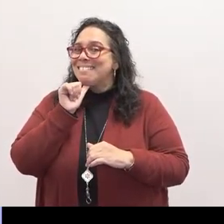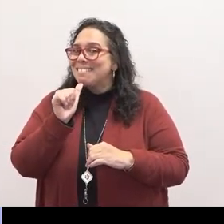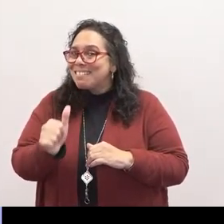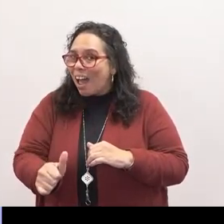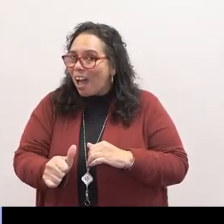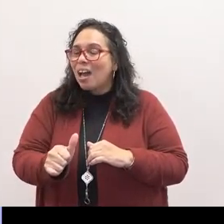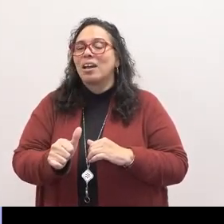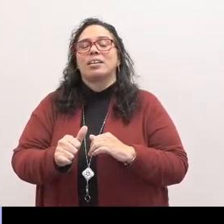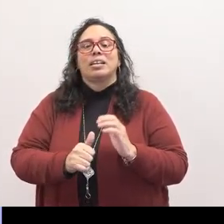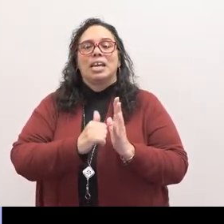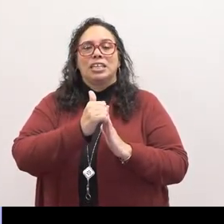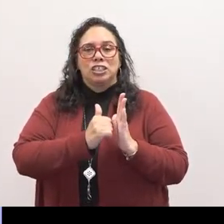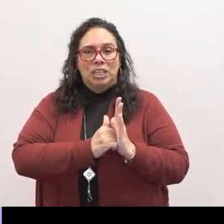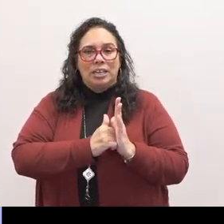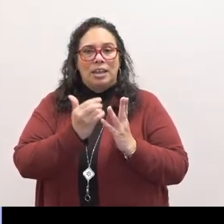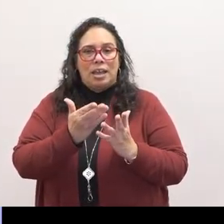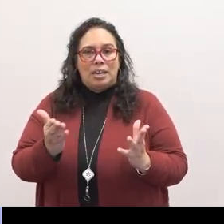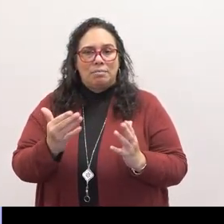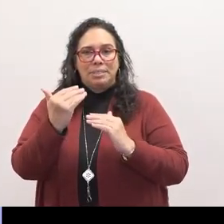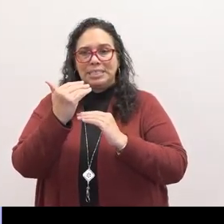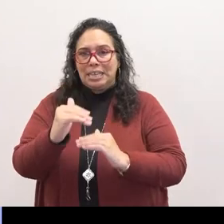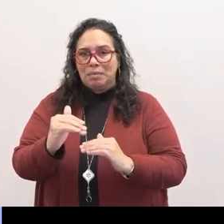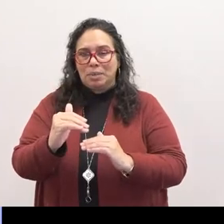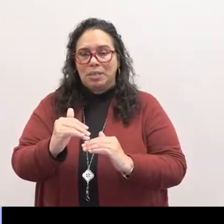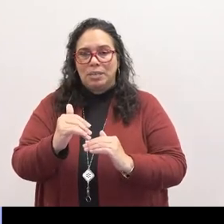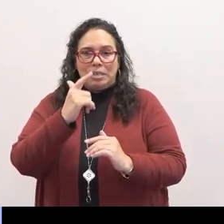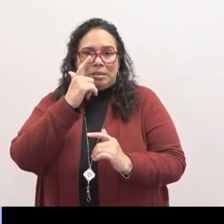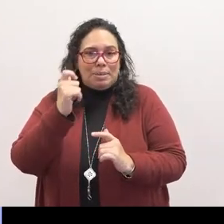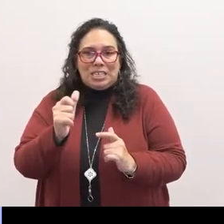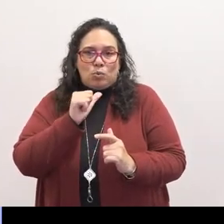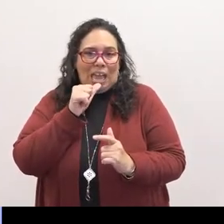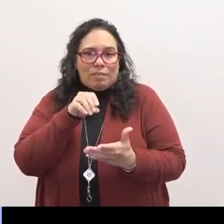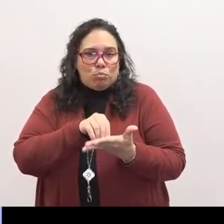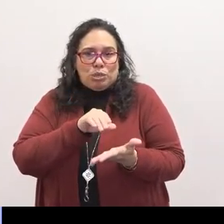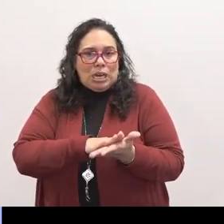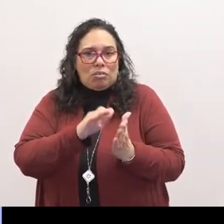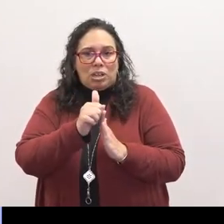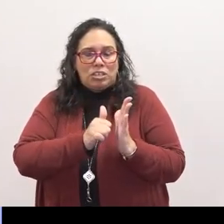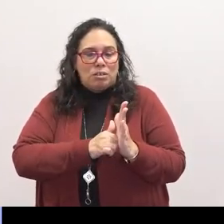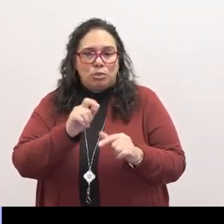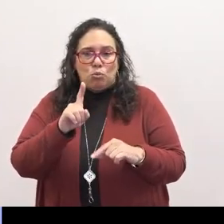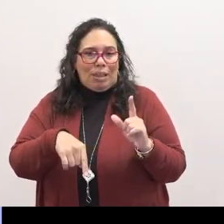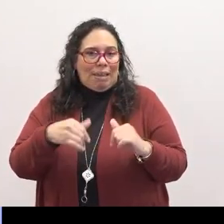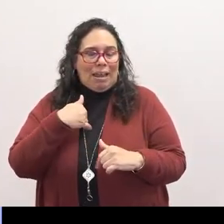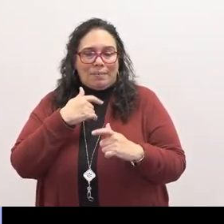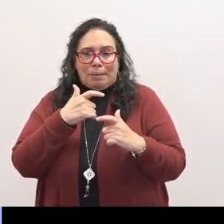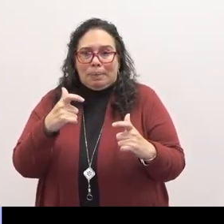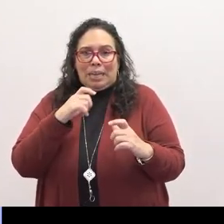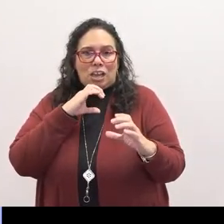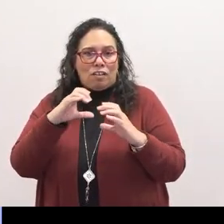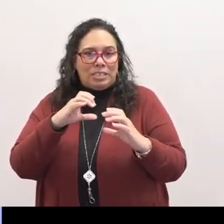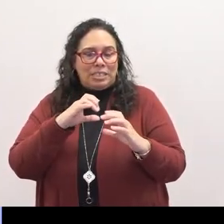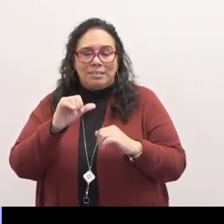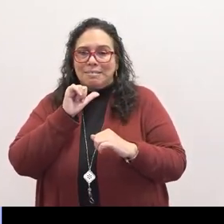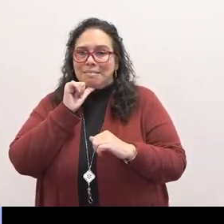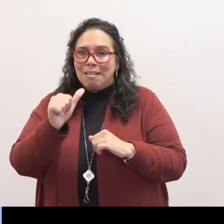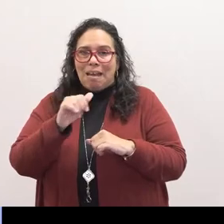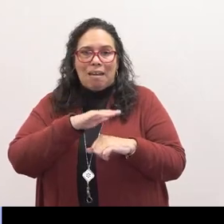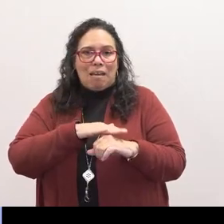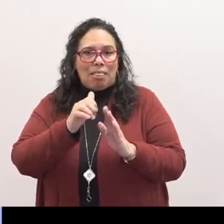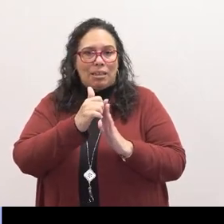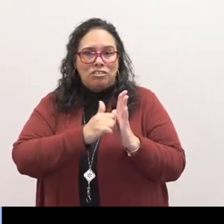items, you need to be limited because we haven't noticed that item, right? So we're not going to have a major conversation about something that's not on the agenda for